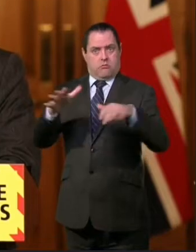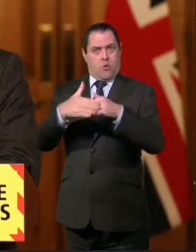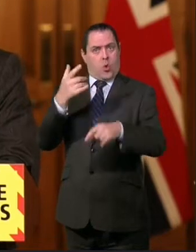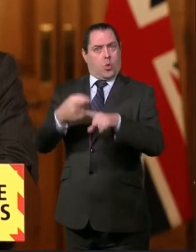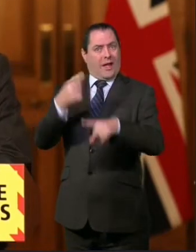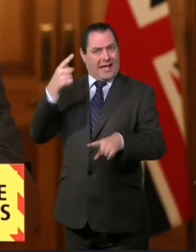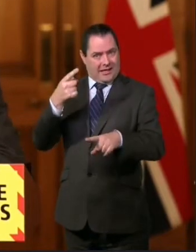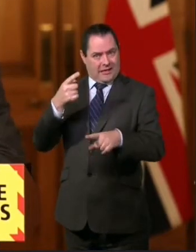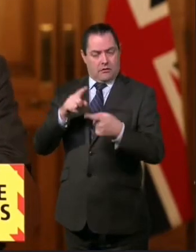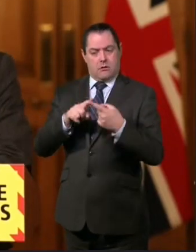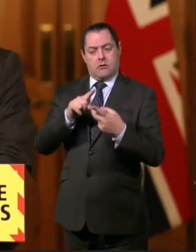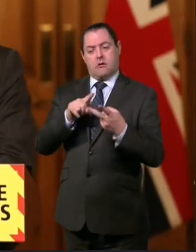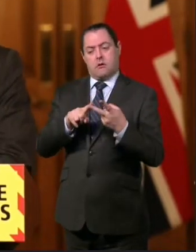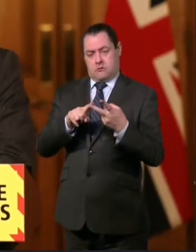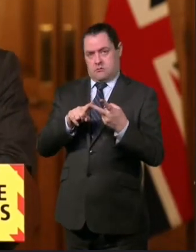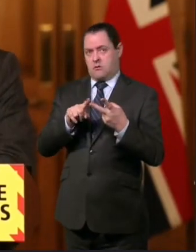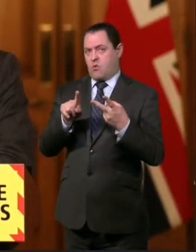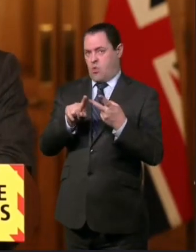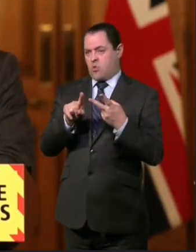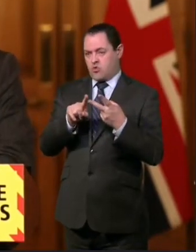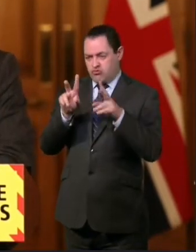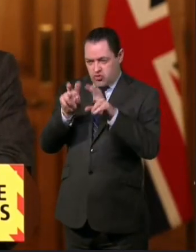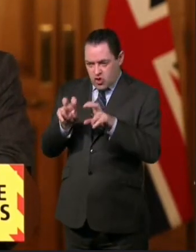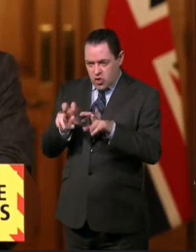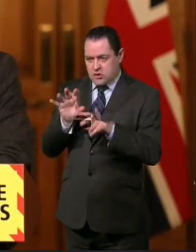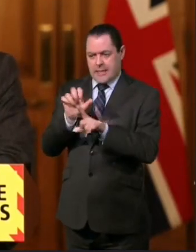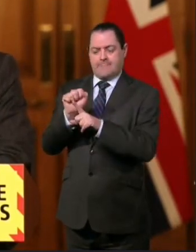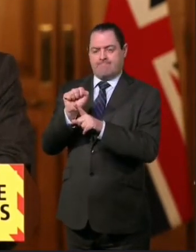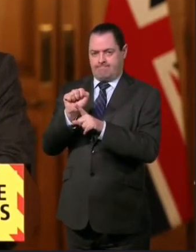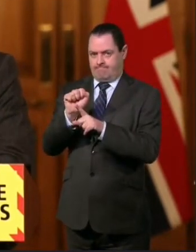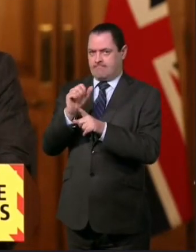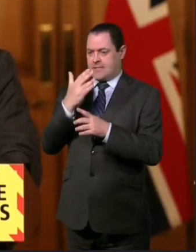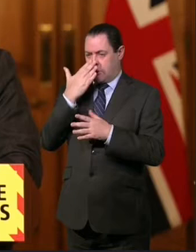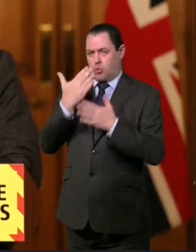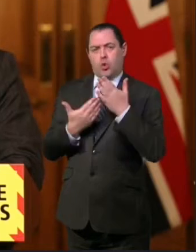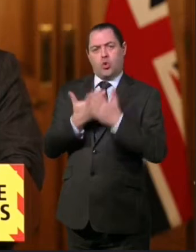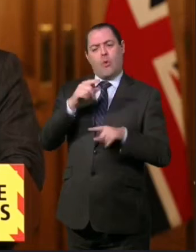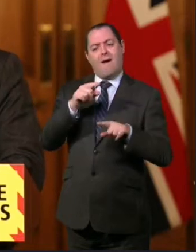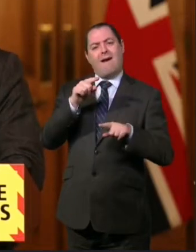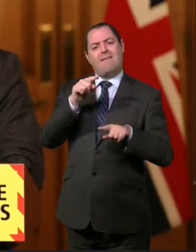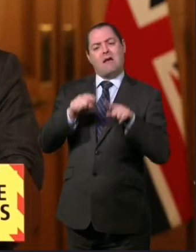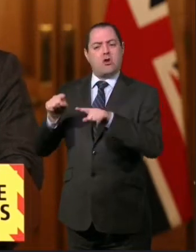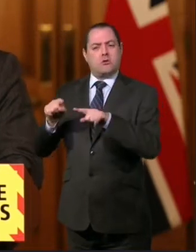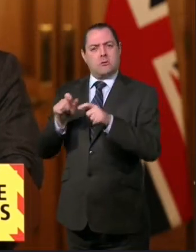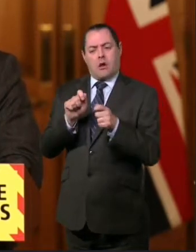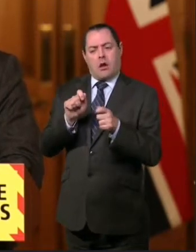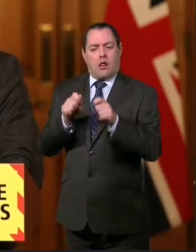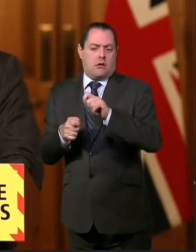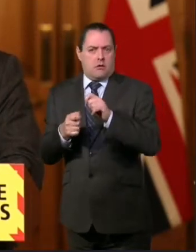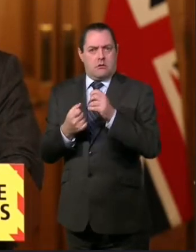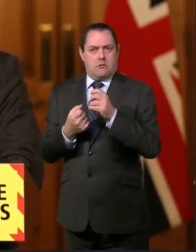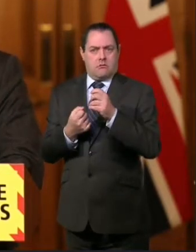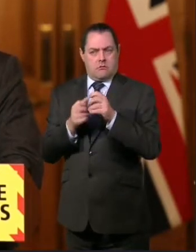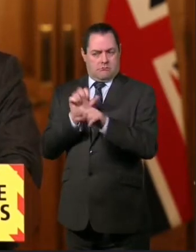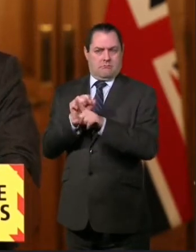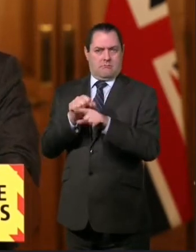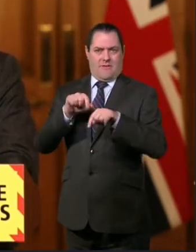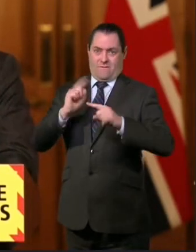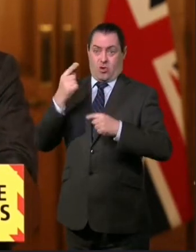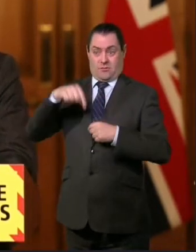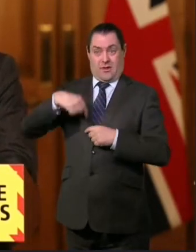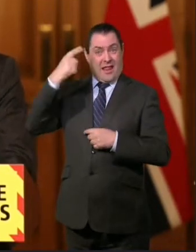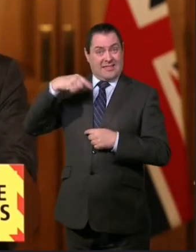new variant, the variant that was first identified in London and the southeast, may be associated with a higher degree